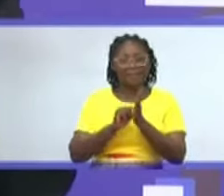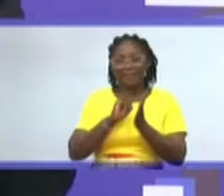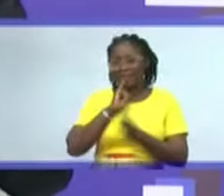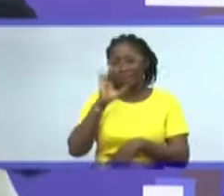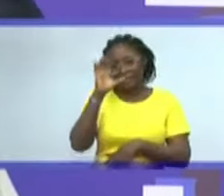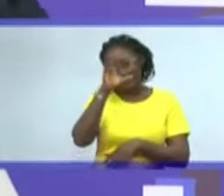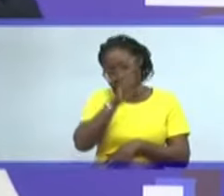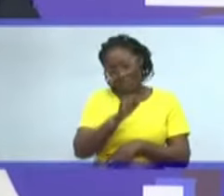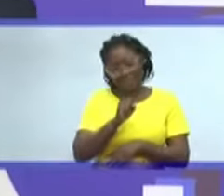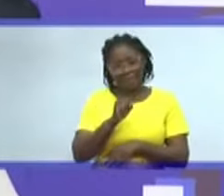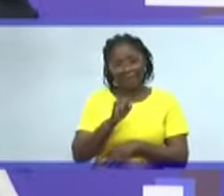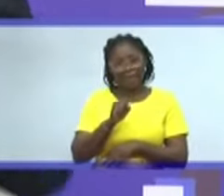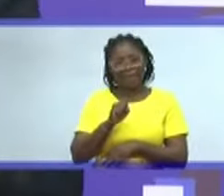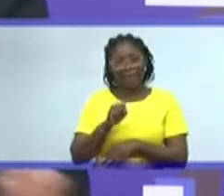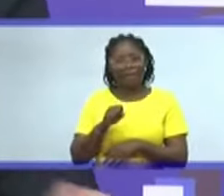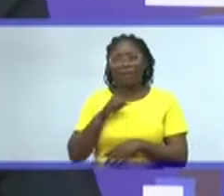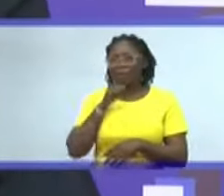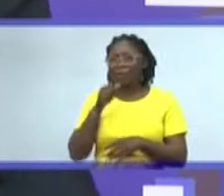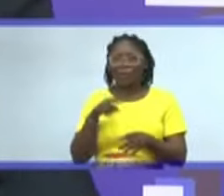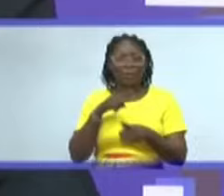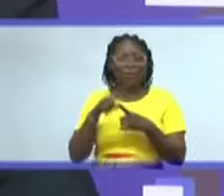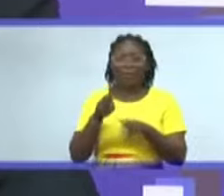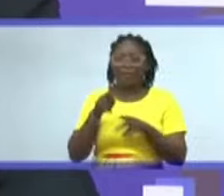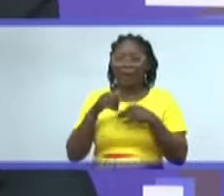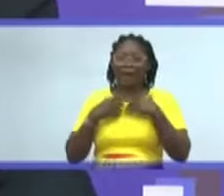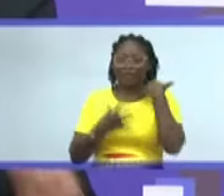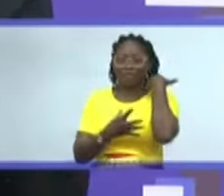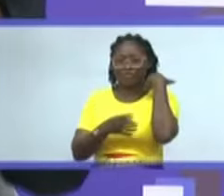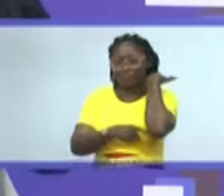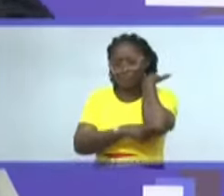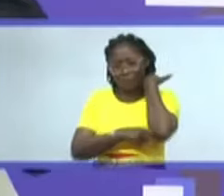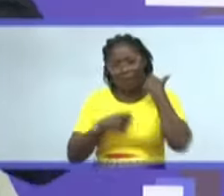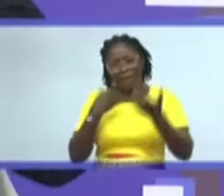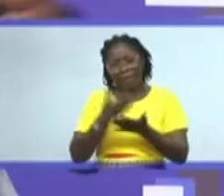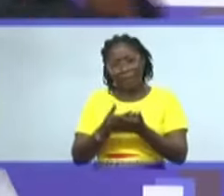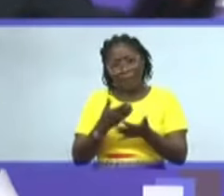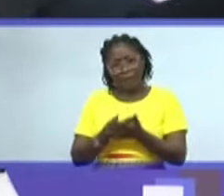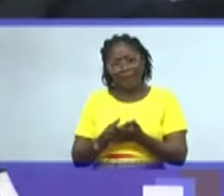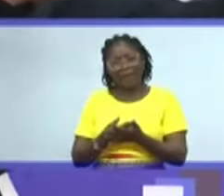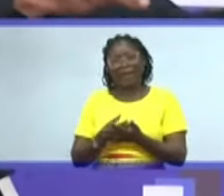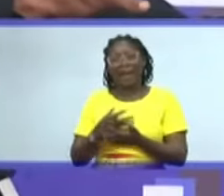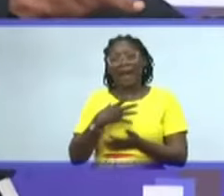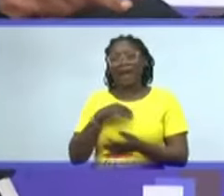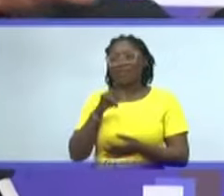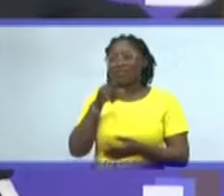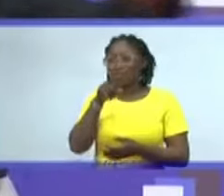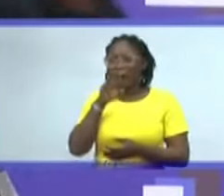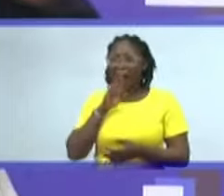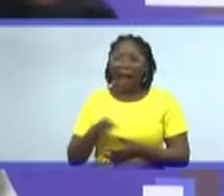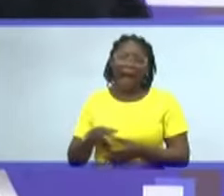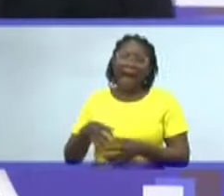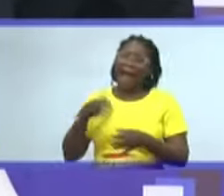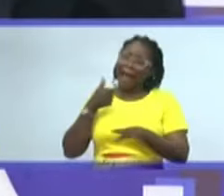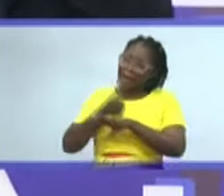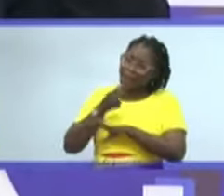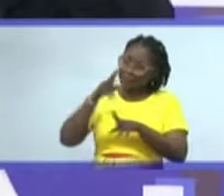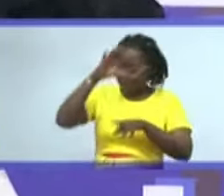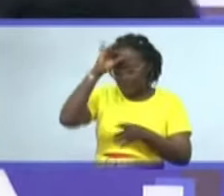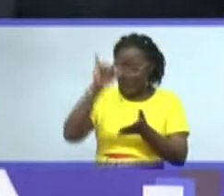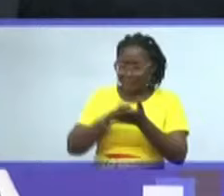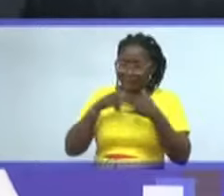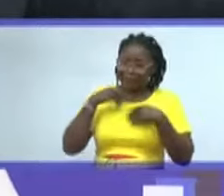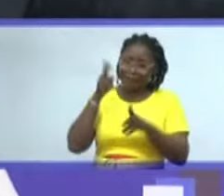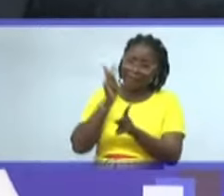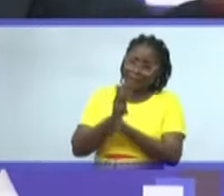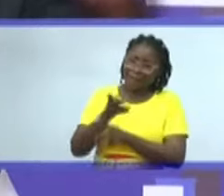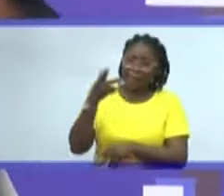When people have stolen all the money and impoverished the country, and you're now questioning a man who's left the money without anybody telling